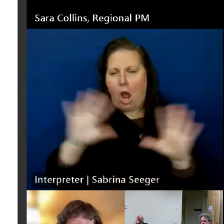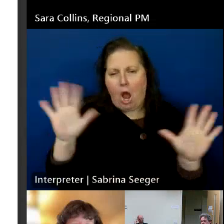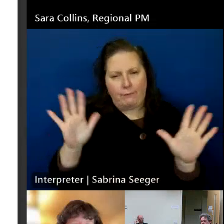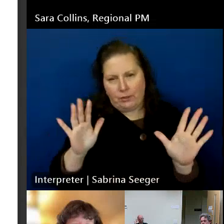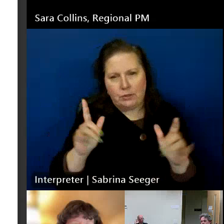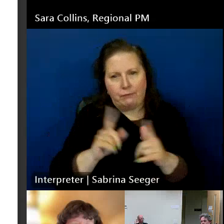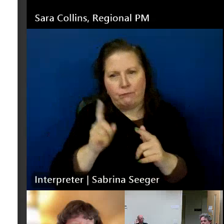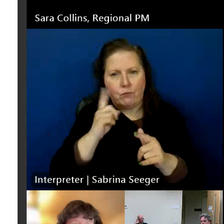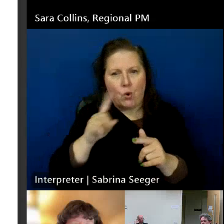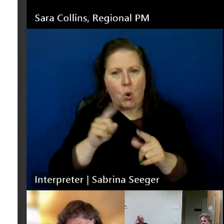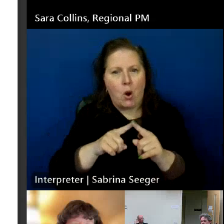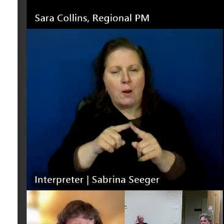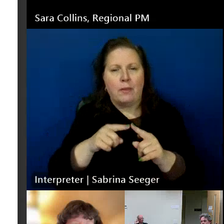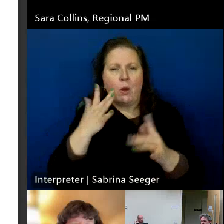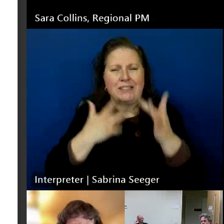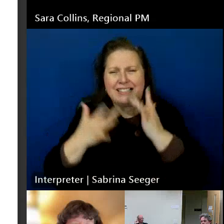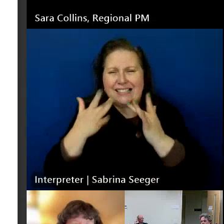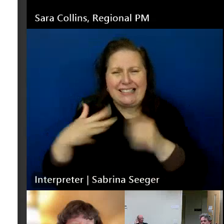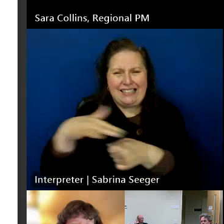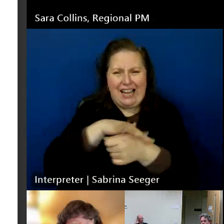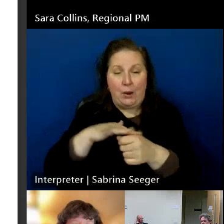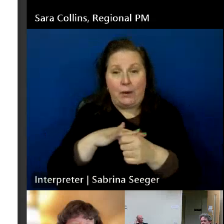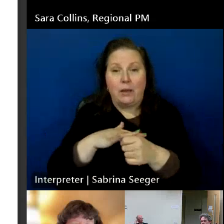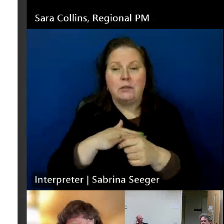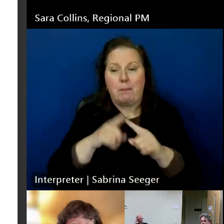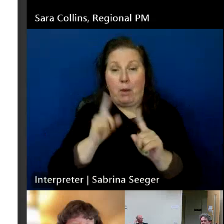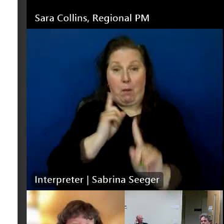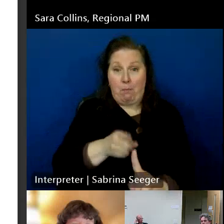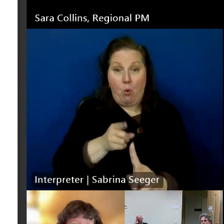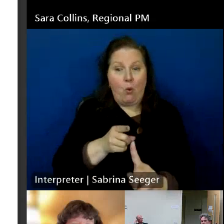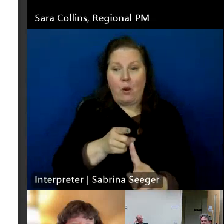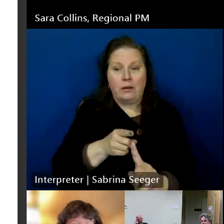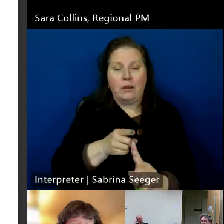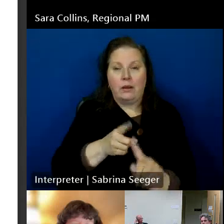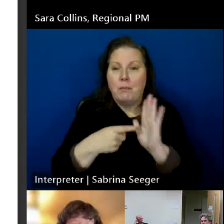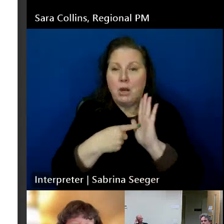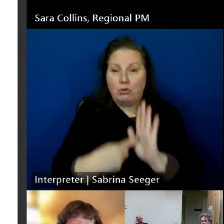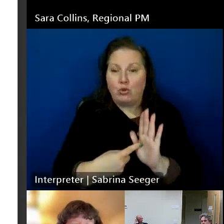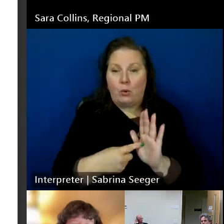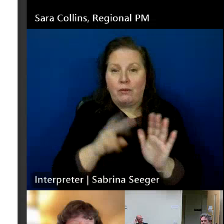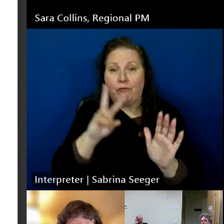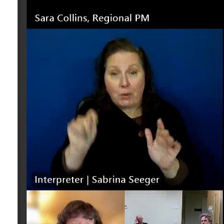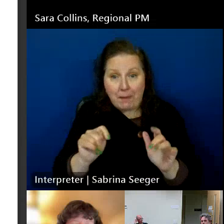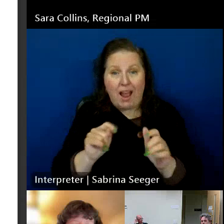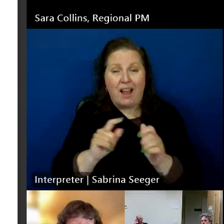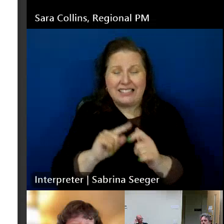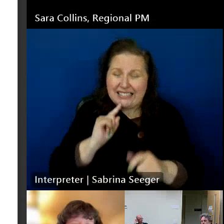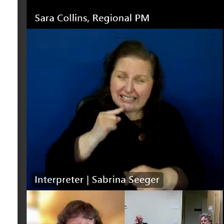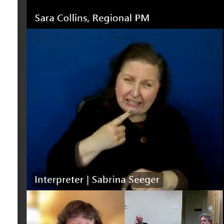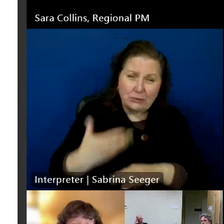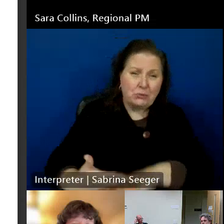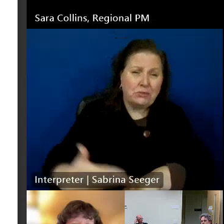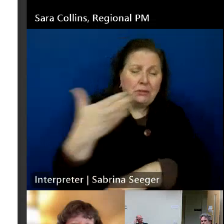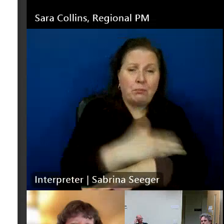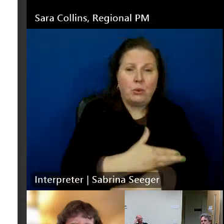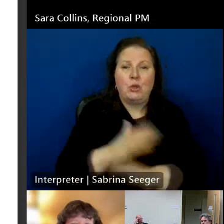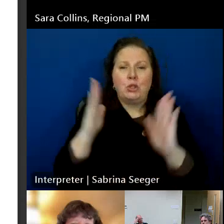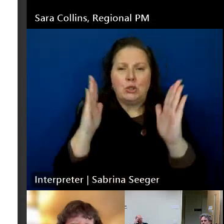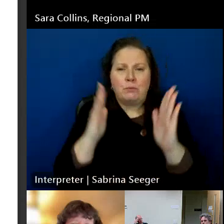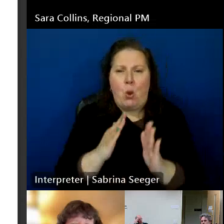the hardest to serve areas, the point of this analysis was that it actually demonstrated that Vermont could make significant progress with